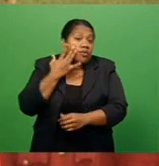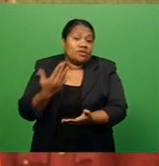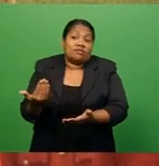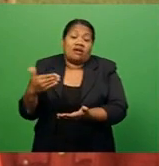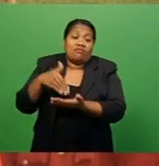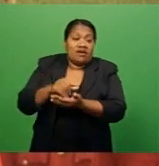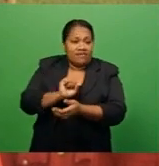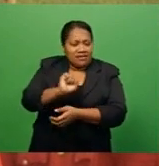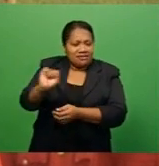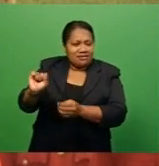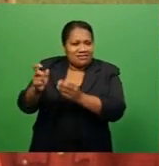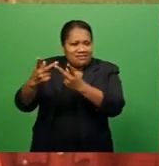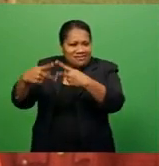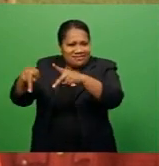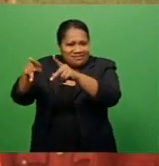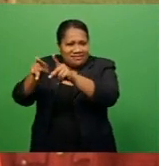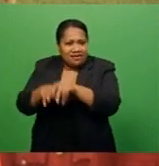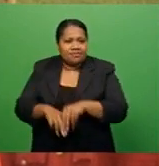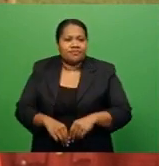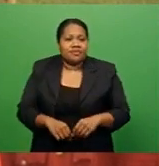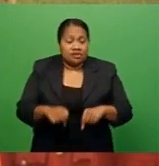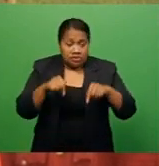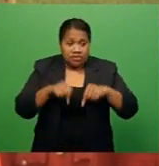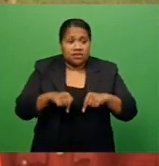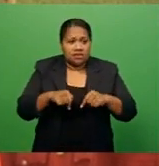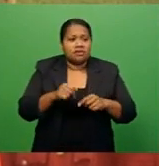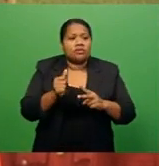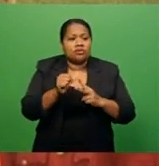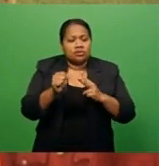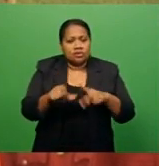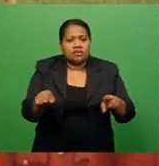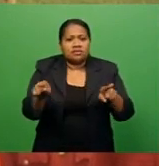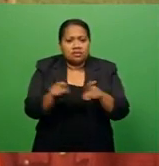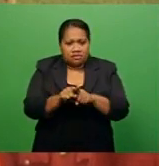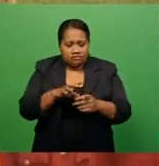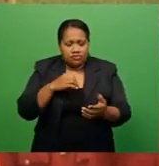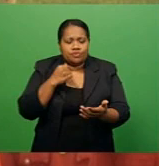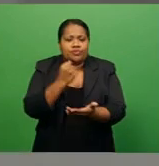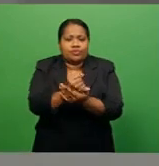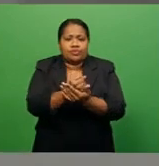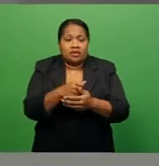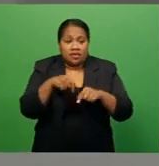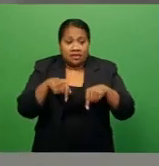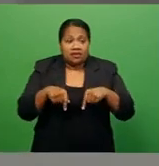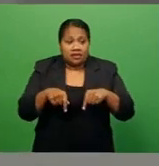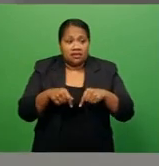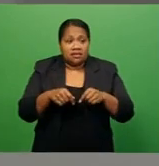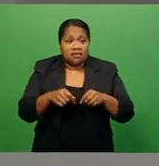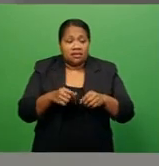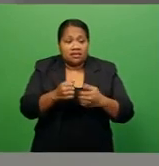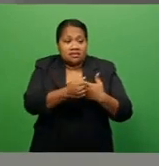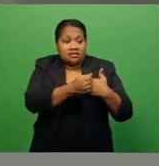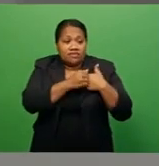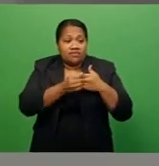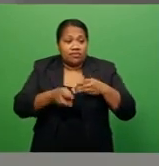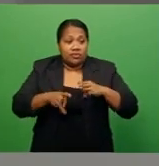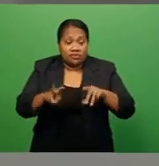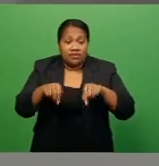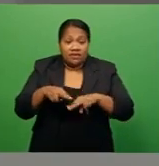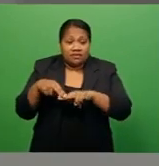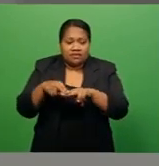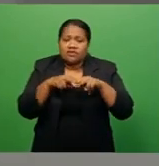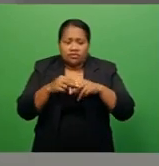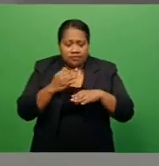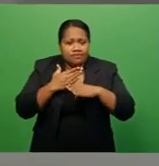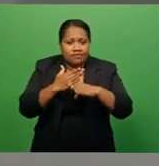stations. Authorities here have also assured the containment measures in Fiji are working. In Fiji we've done well because our measures are